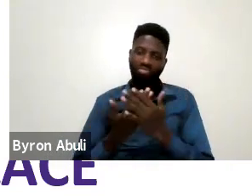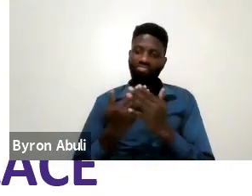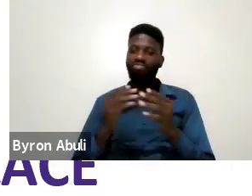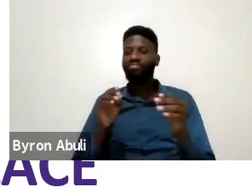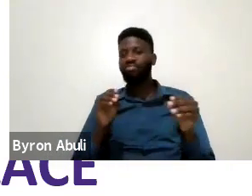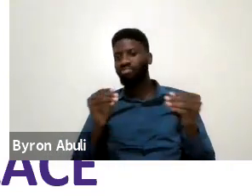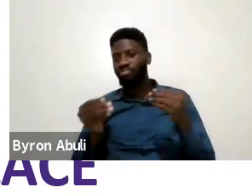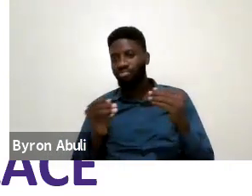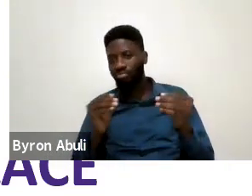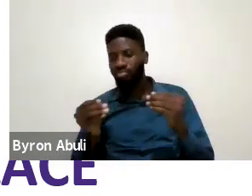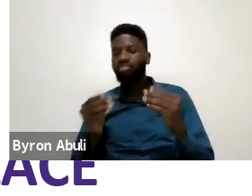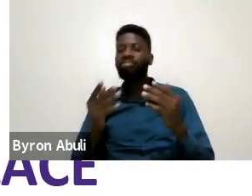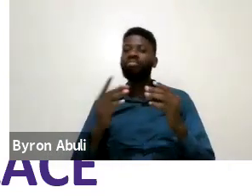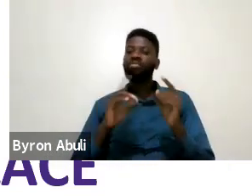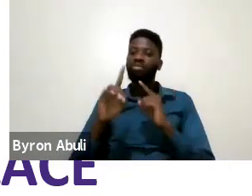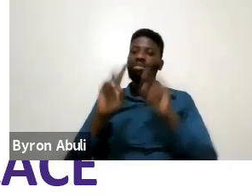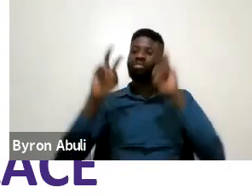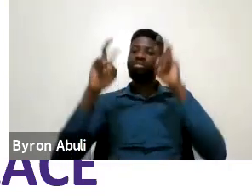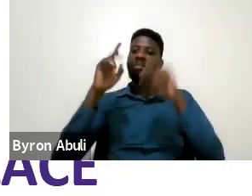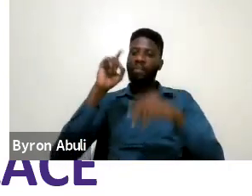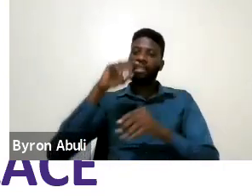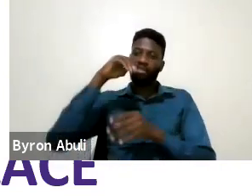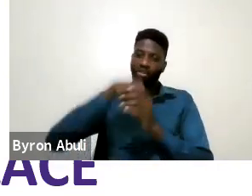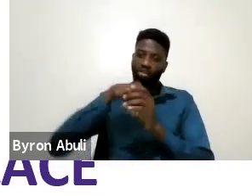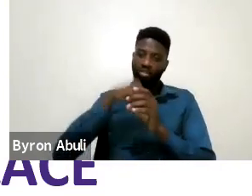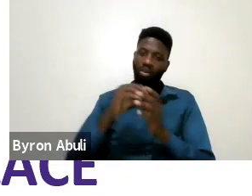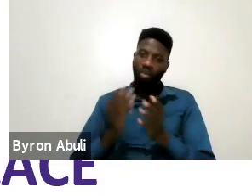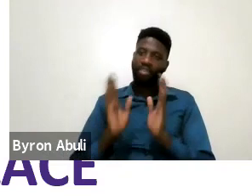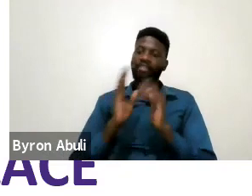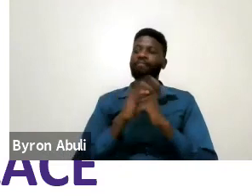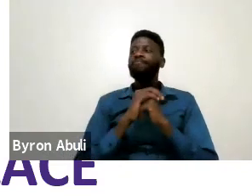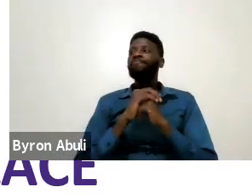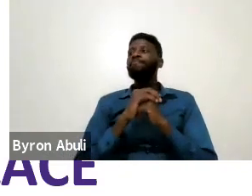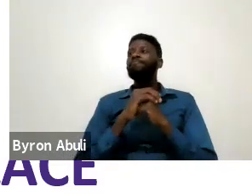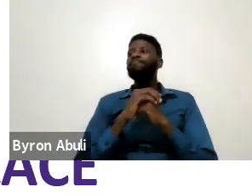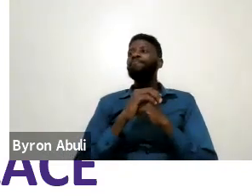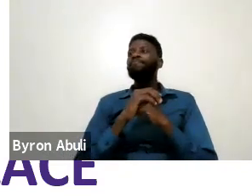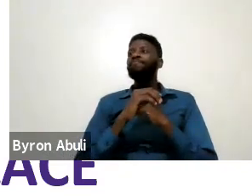being inclusive. So be inclusive in the place of work,